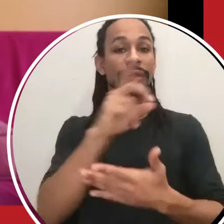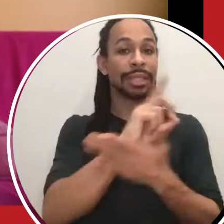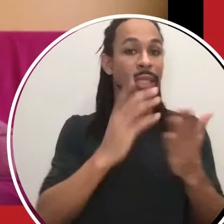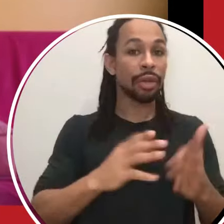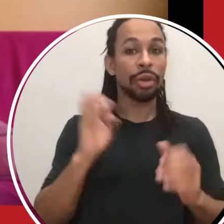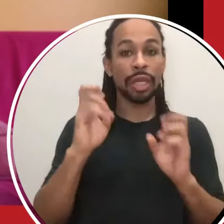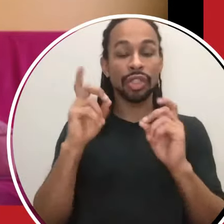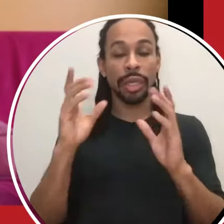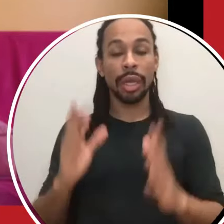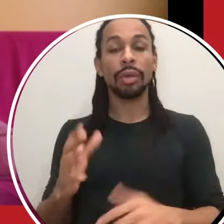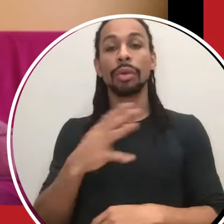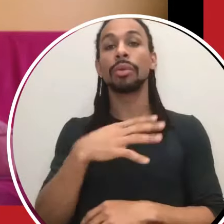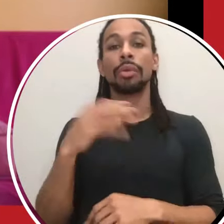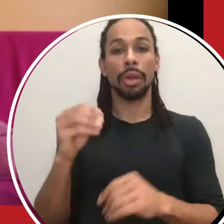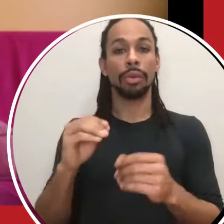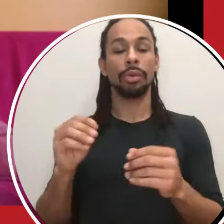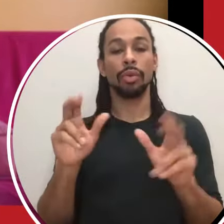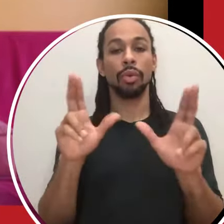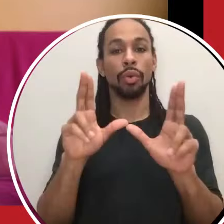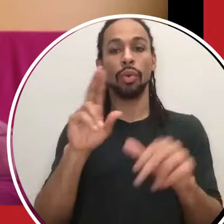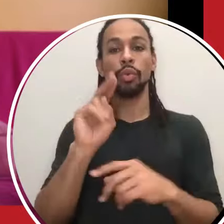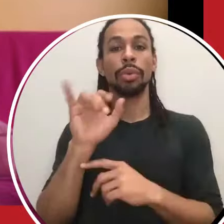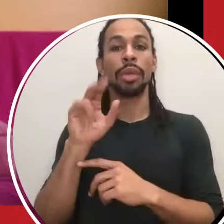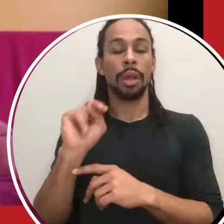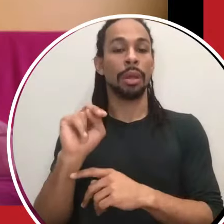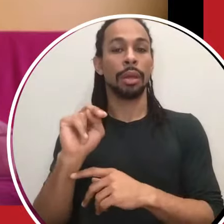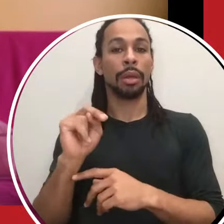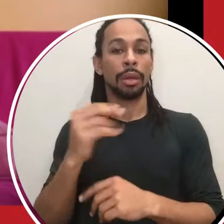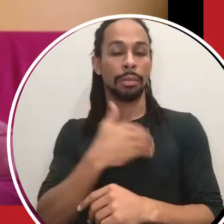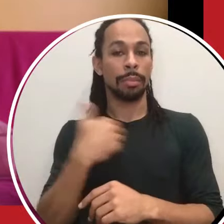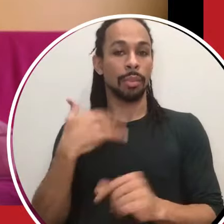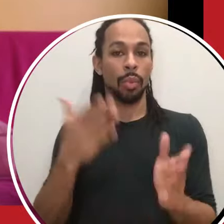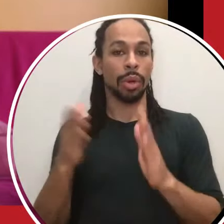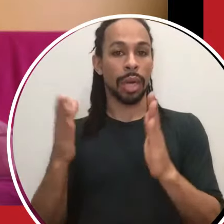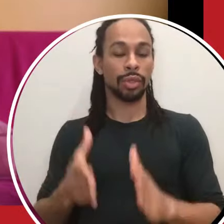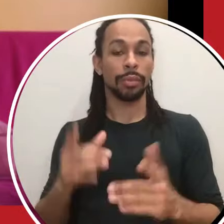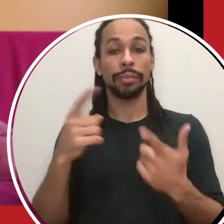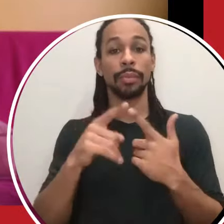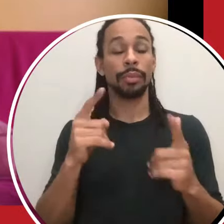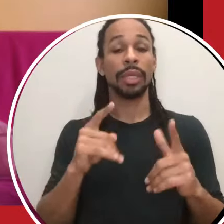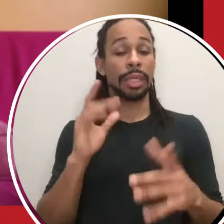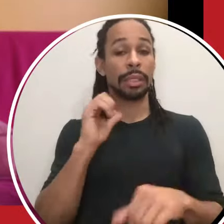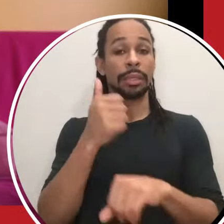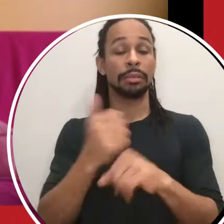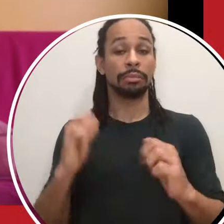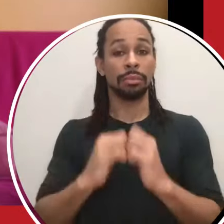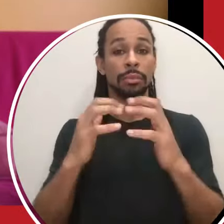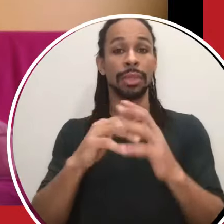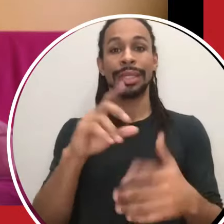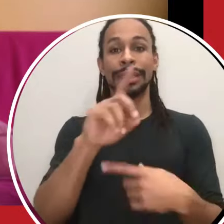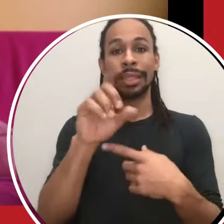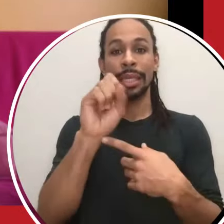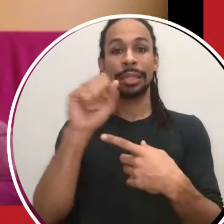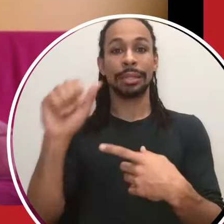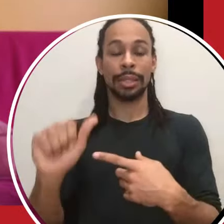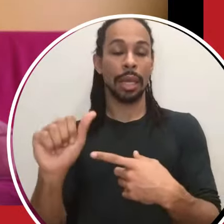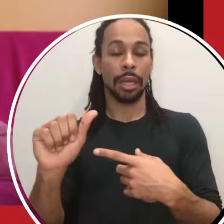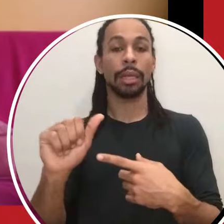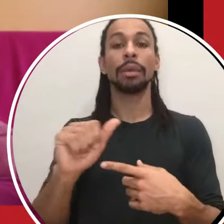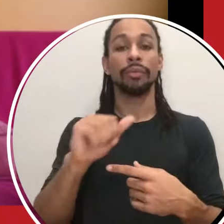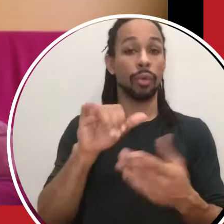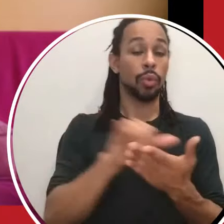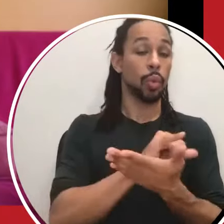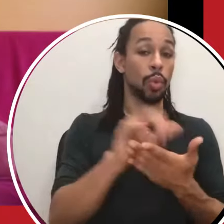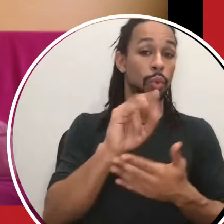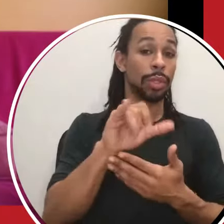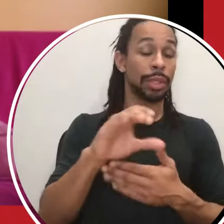He organizes with the DSA as a member of its National Political Committee, New York City DSA, Afro-Socialist, and Socialists